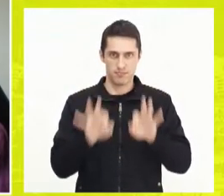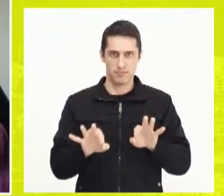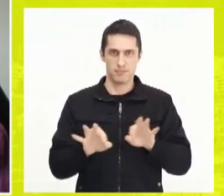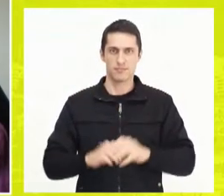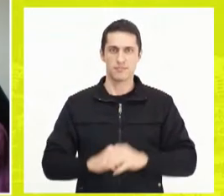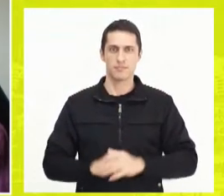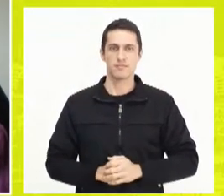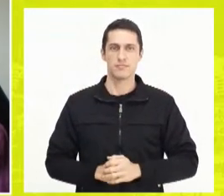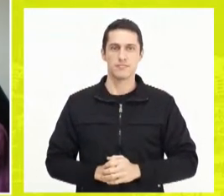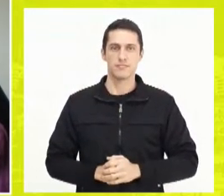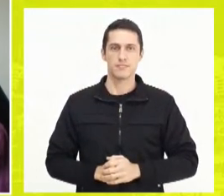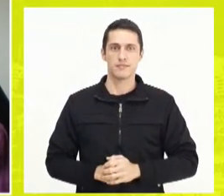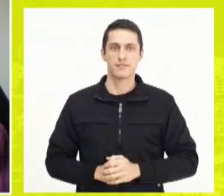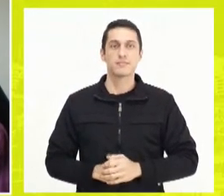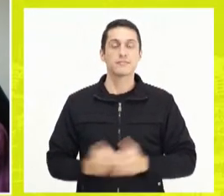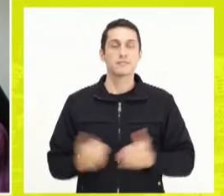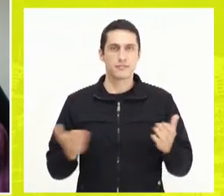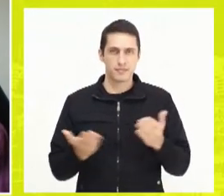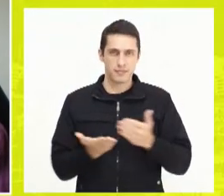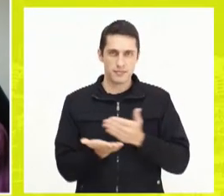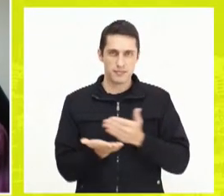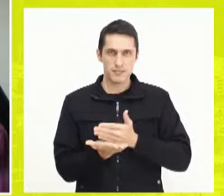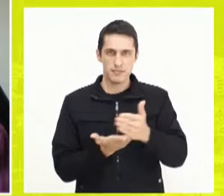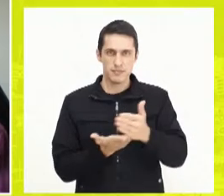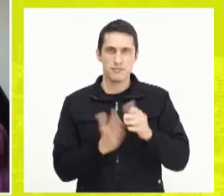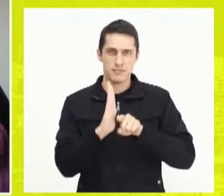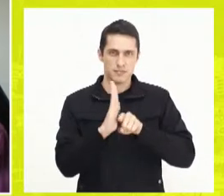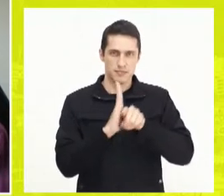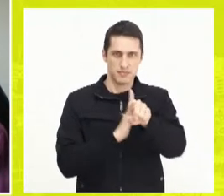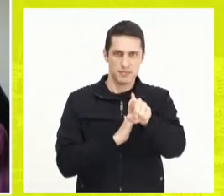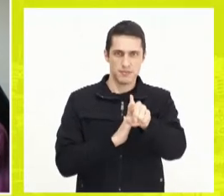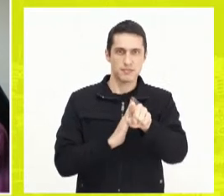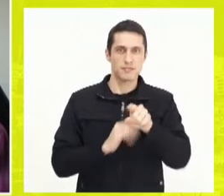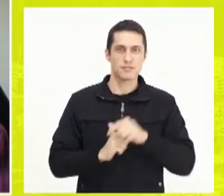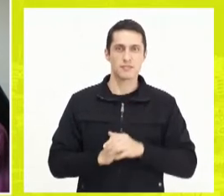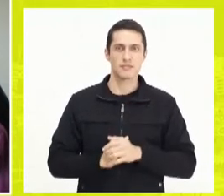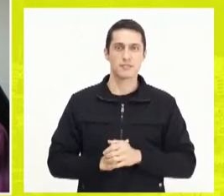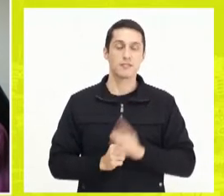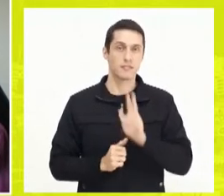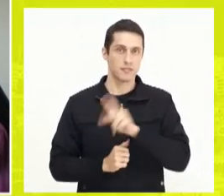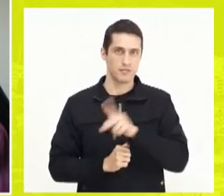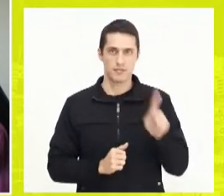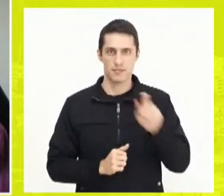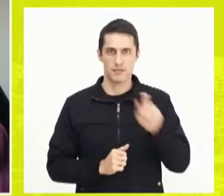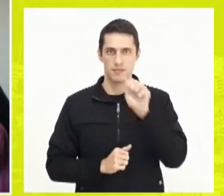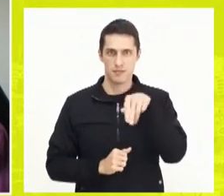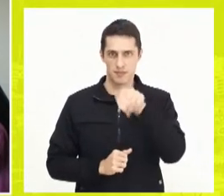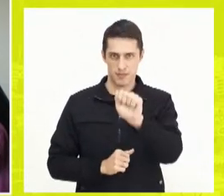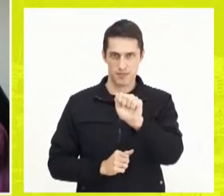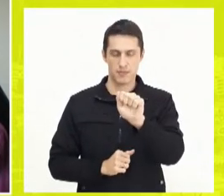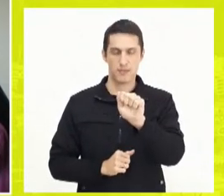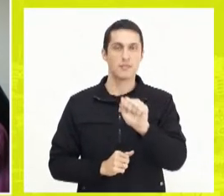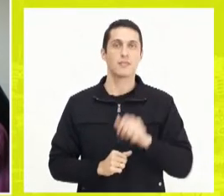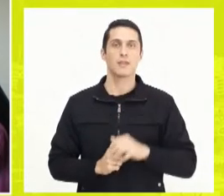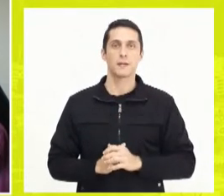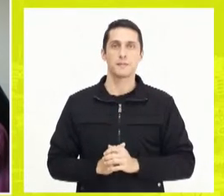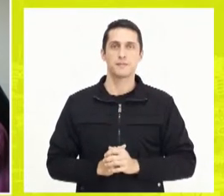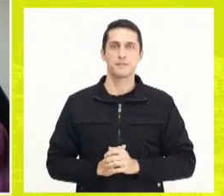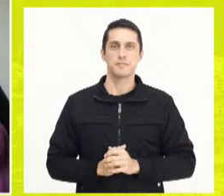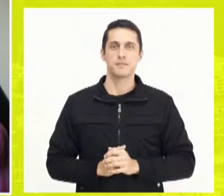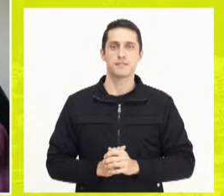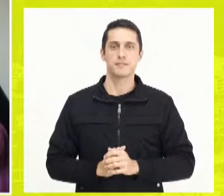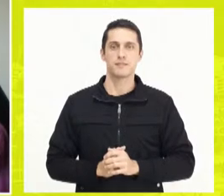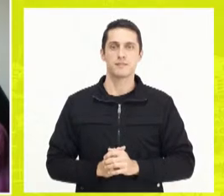i would like to open asking a first question to anorexia which is